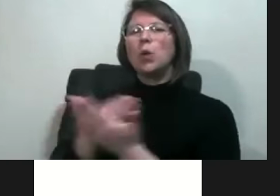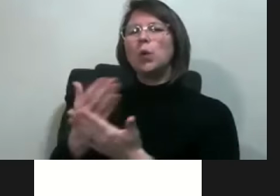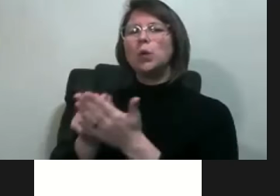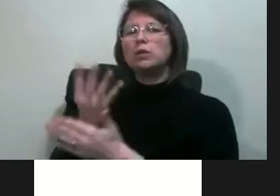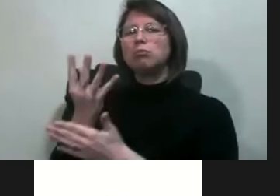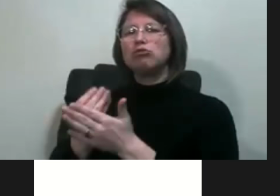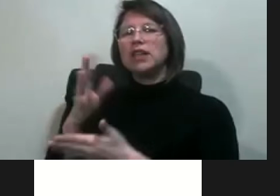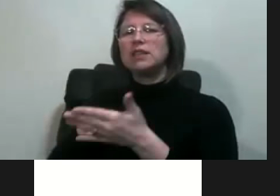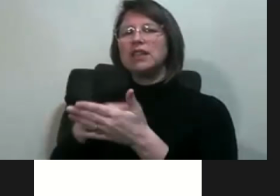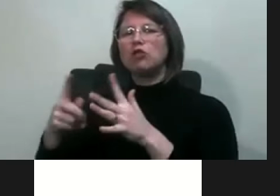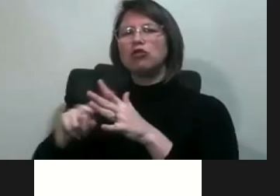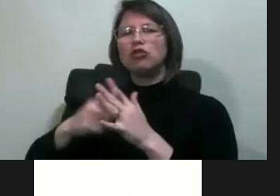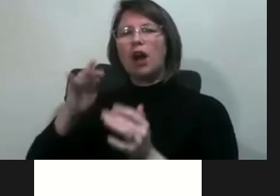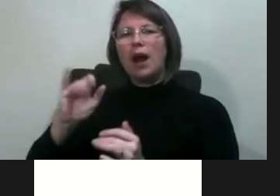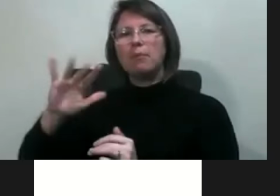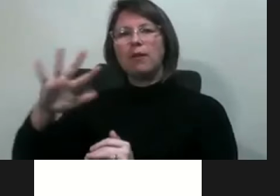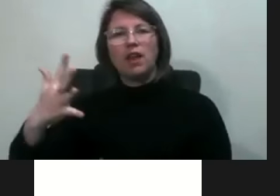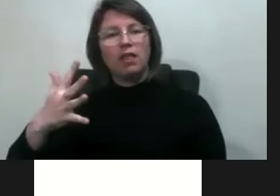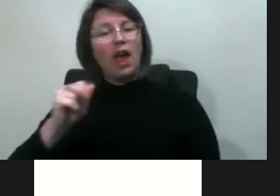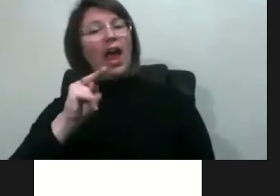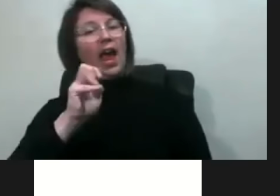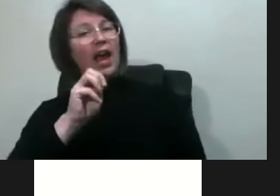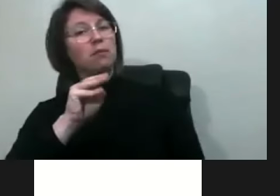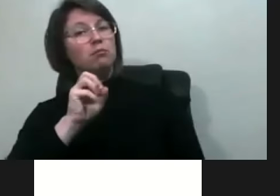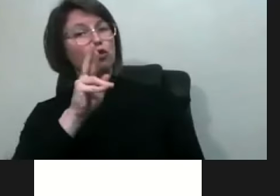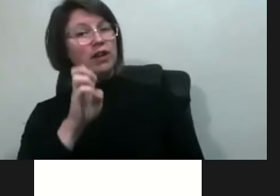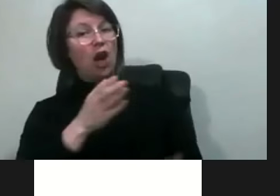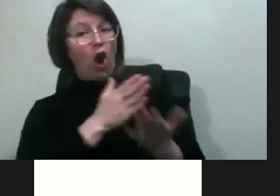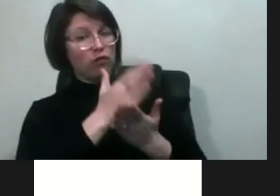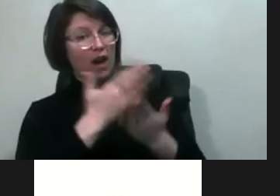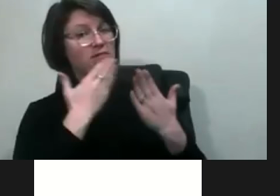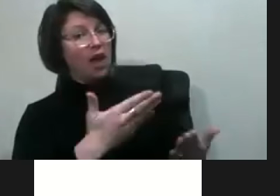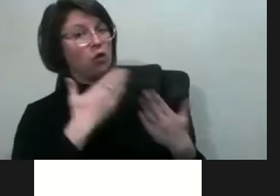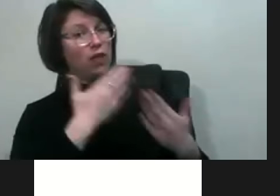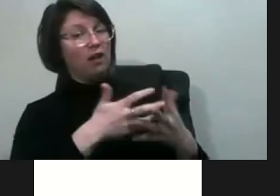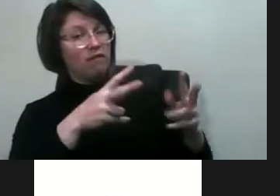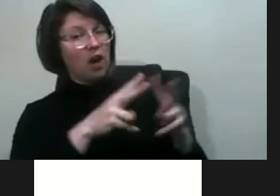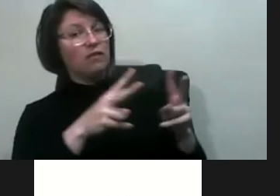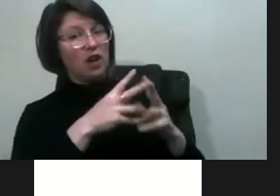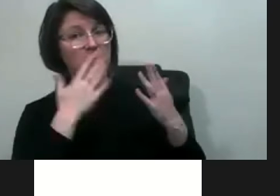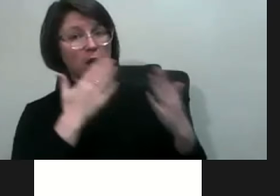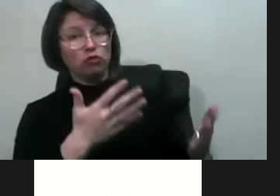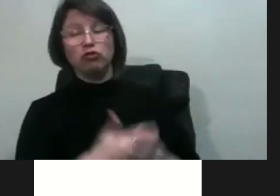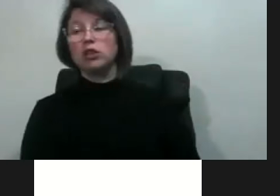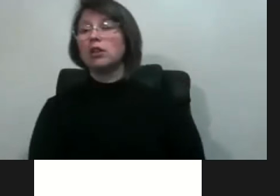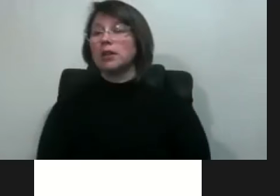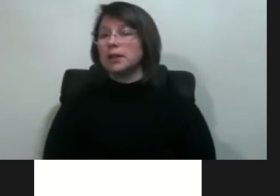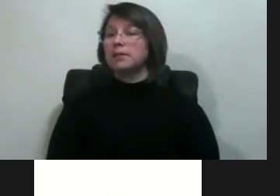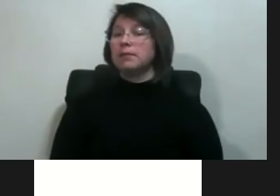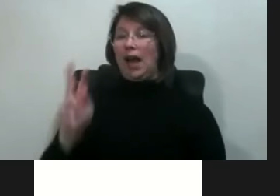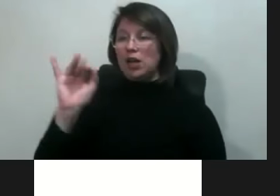into effect. Okay. All right. Thank you very much. You're welcome. Thank you. Thank you.